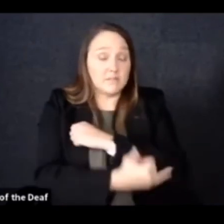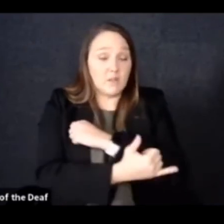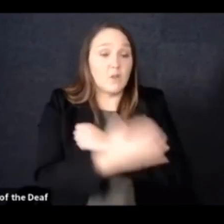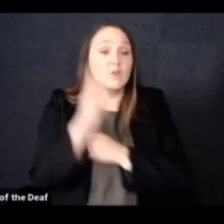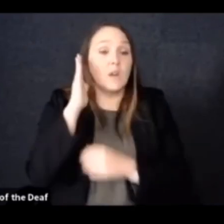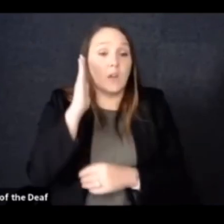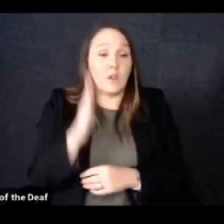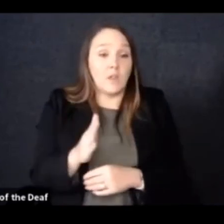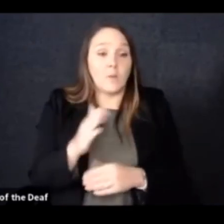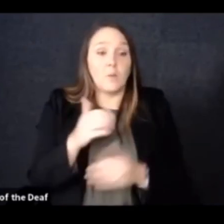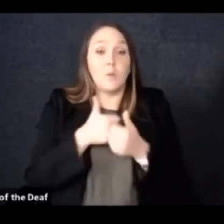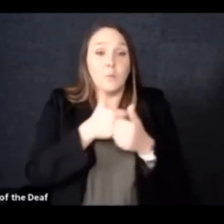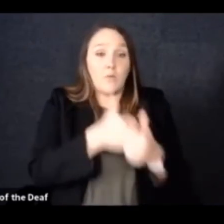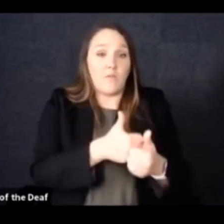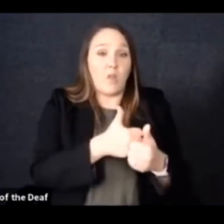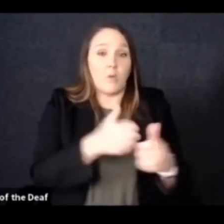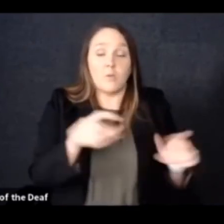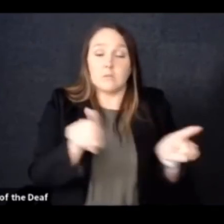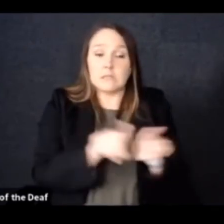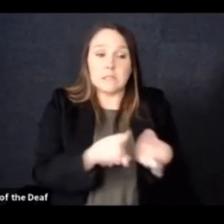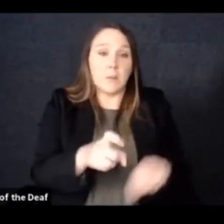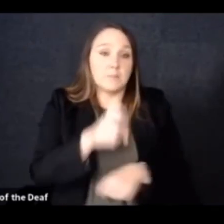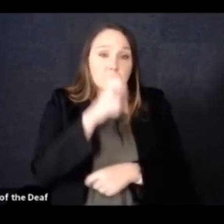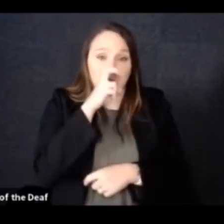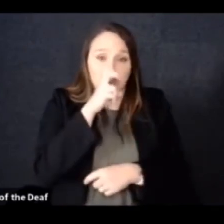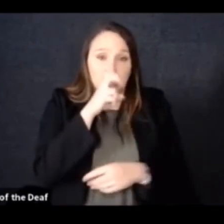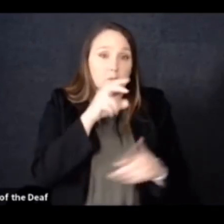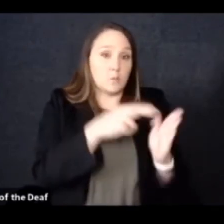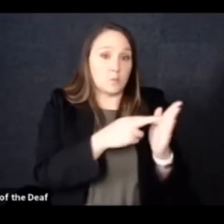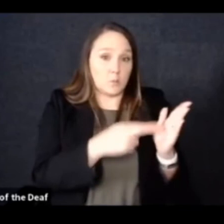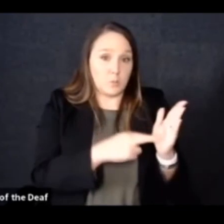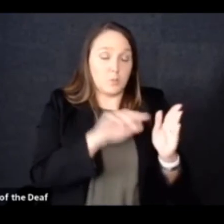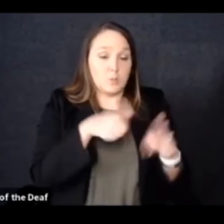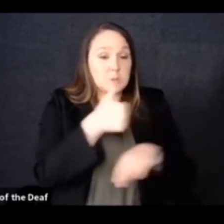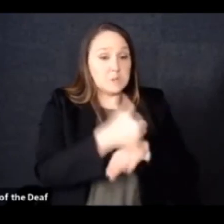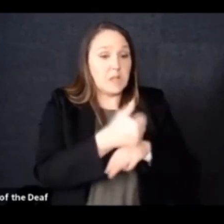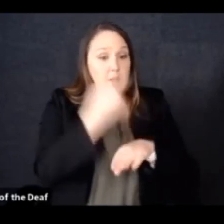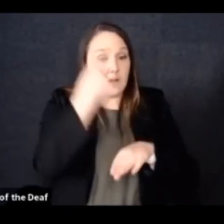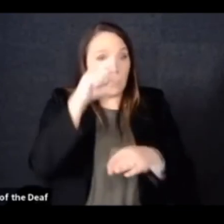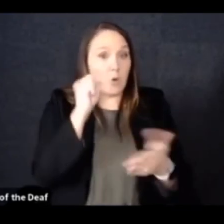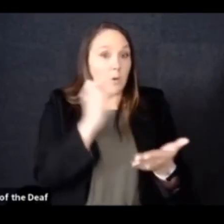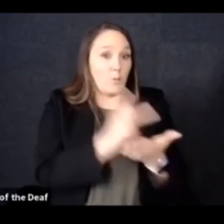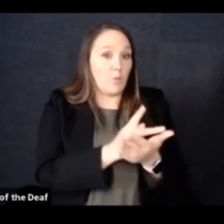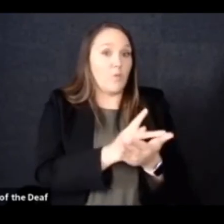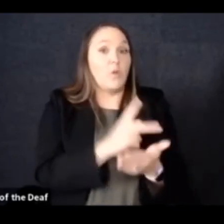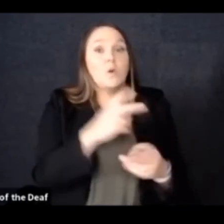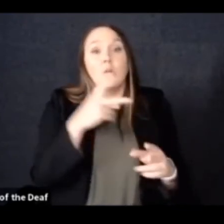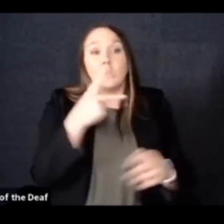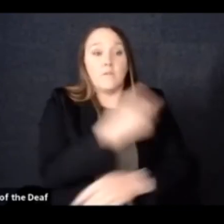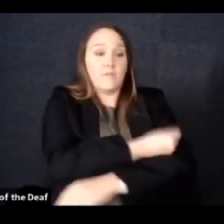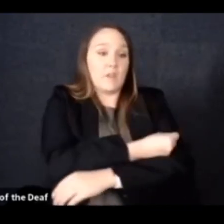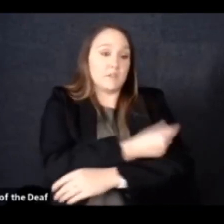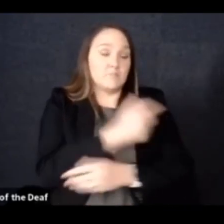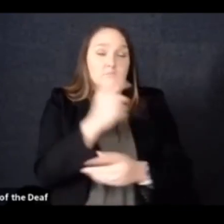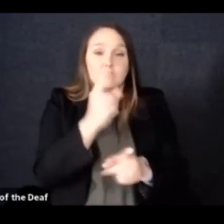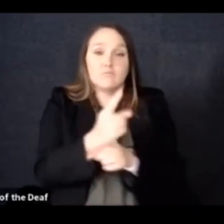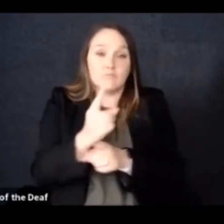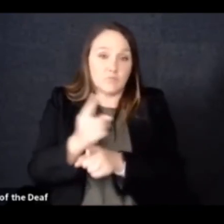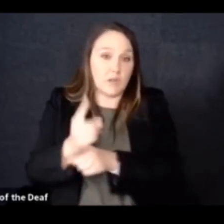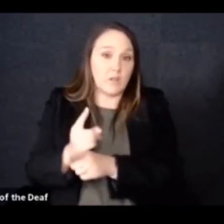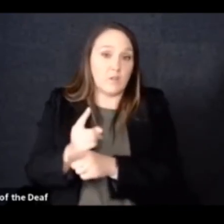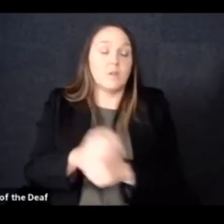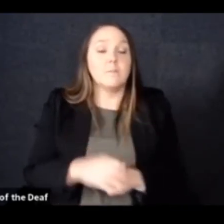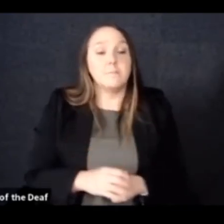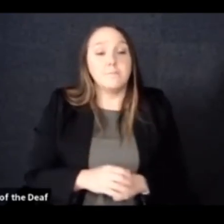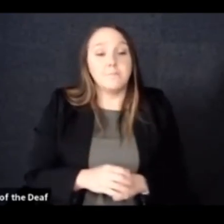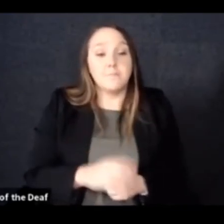will be following the same strict guidelines that are in place for approval for vaccinations regularly.